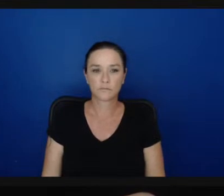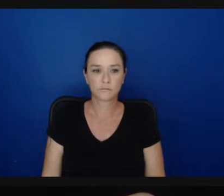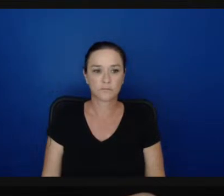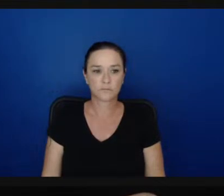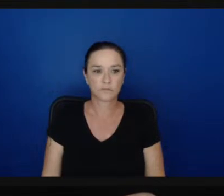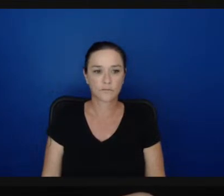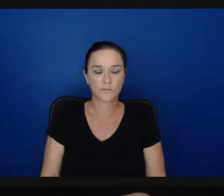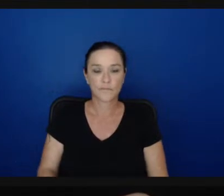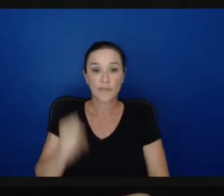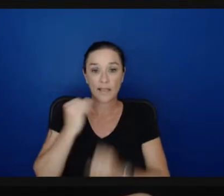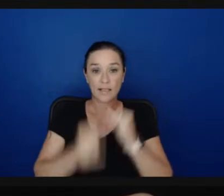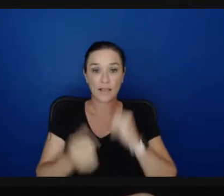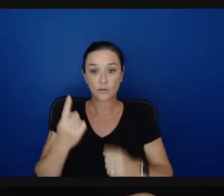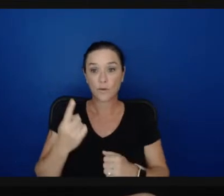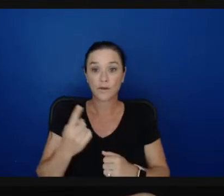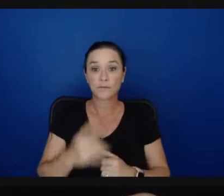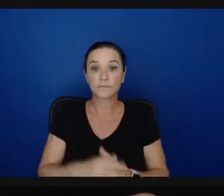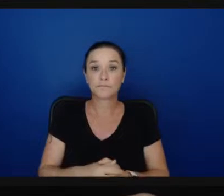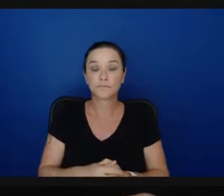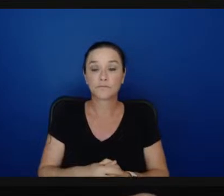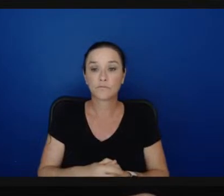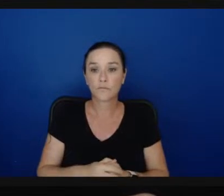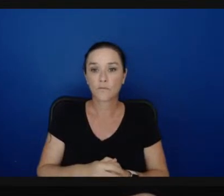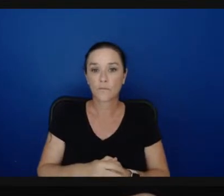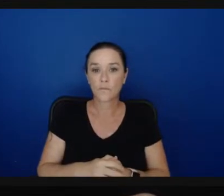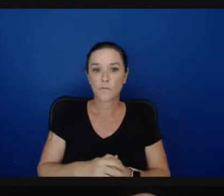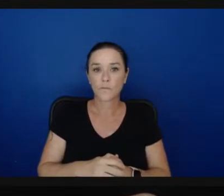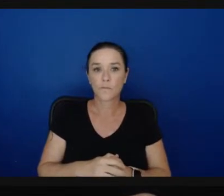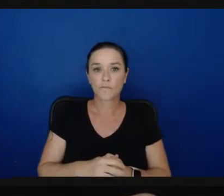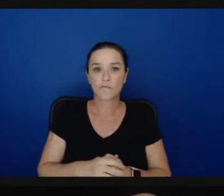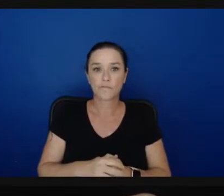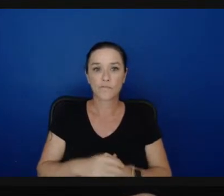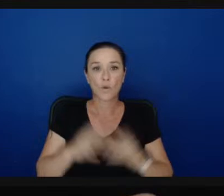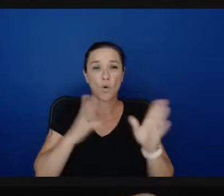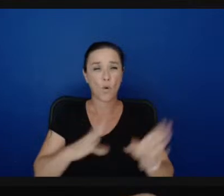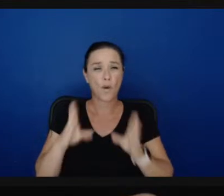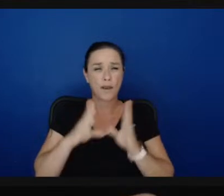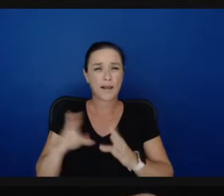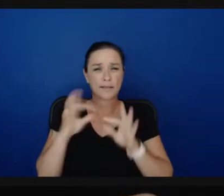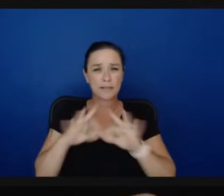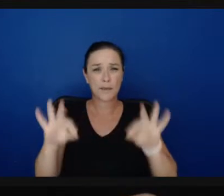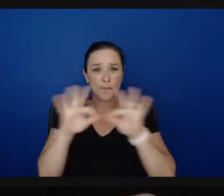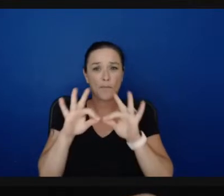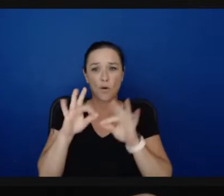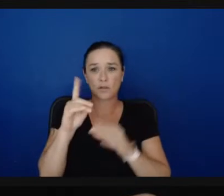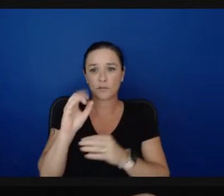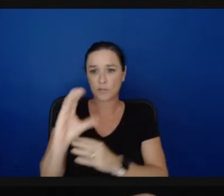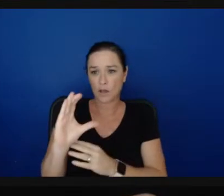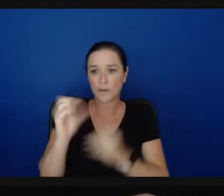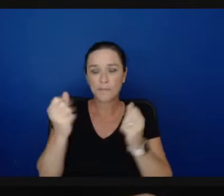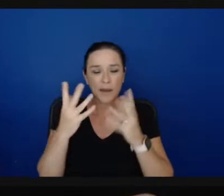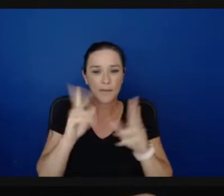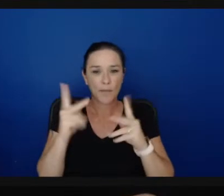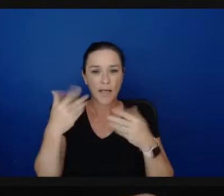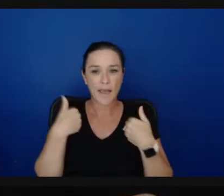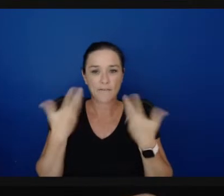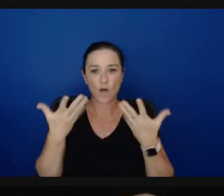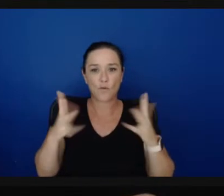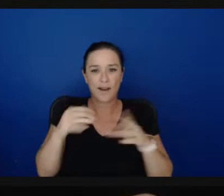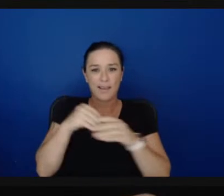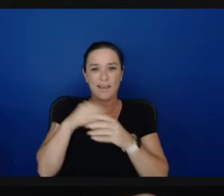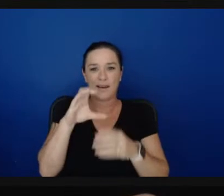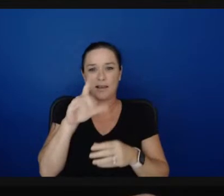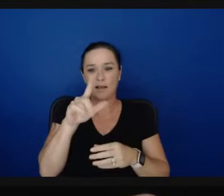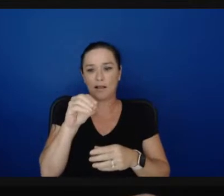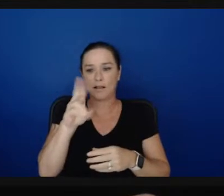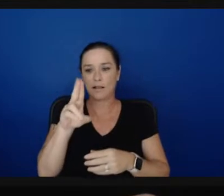last one, to minimize financial hardship, organizing important documents. Nowadays, if you can have things online in a cloud, that's really useful. That's